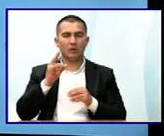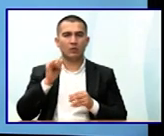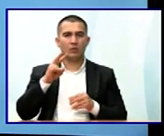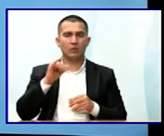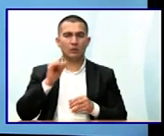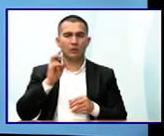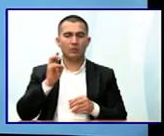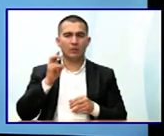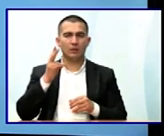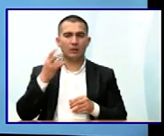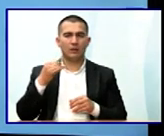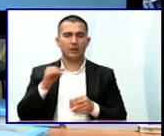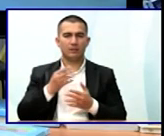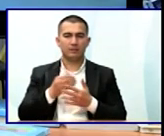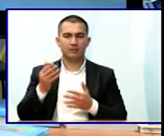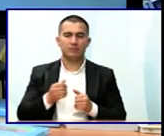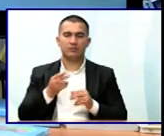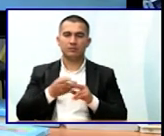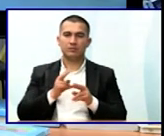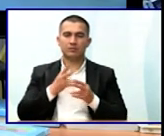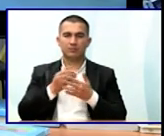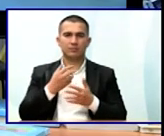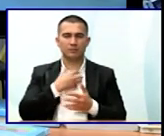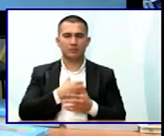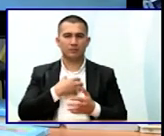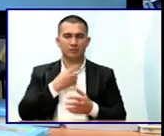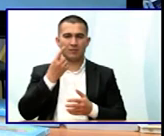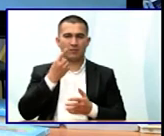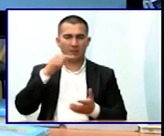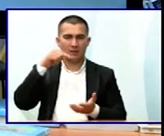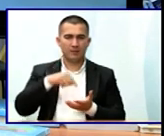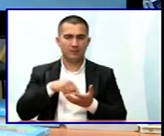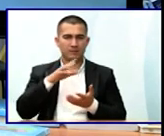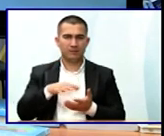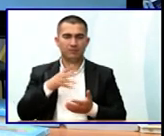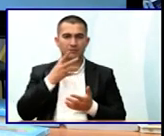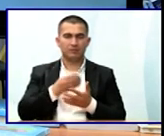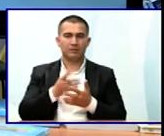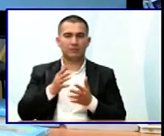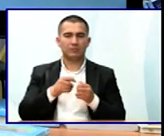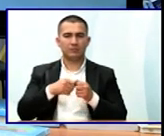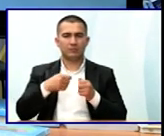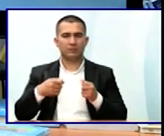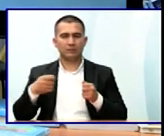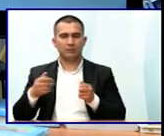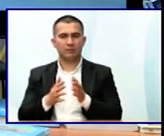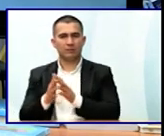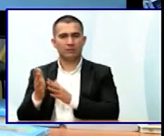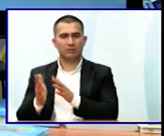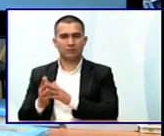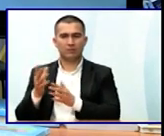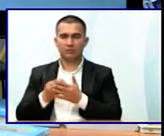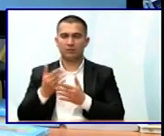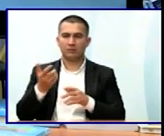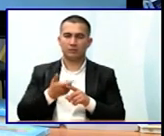asosan poyasidan ko'payadi. Bitta asosiy tubdagi poyalarning sudralib o'sishi hisobiga